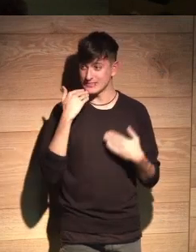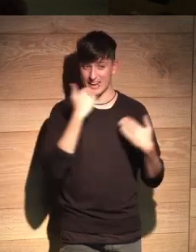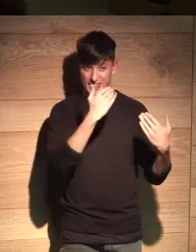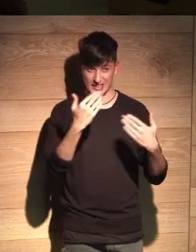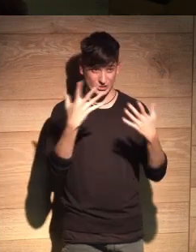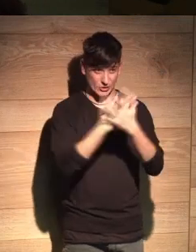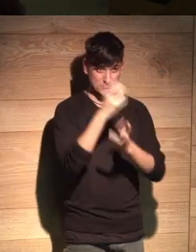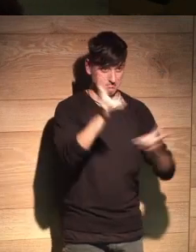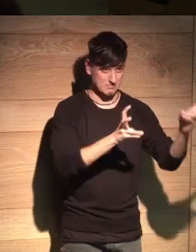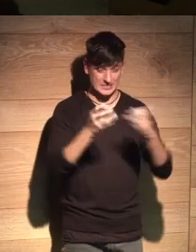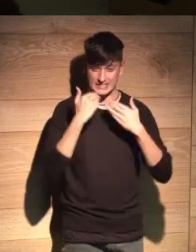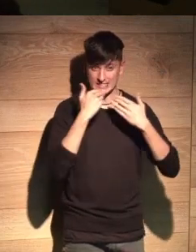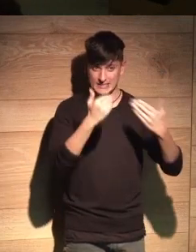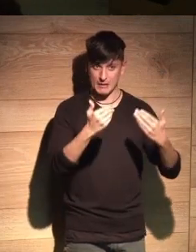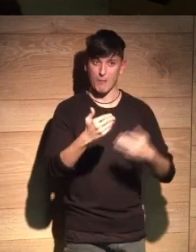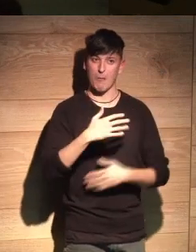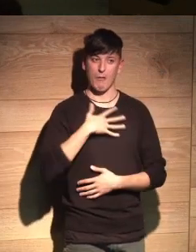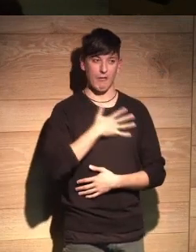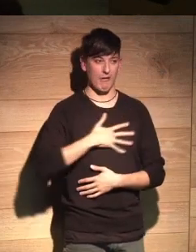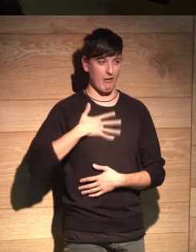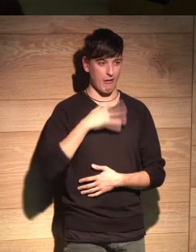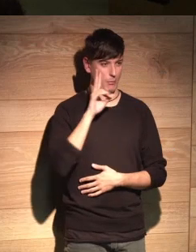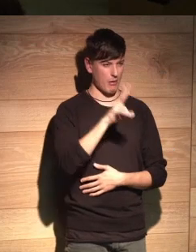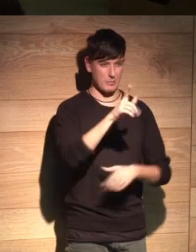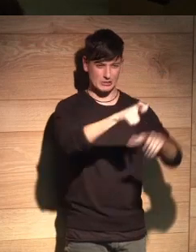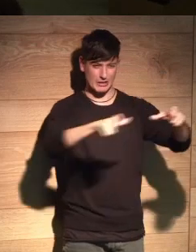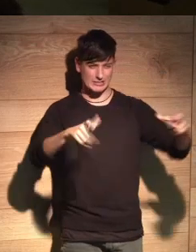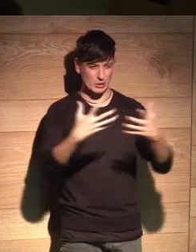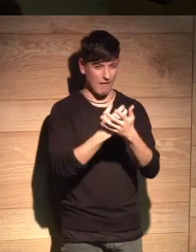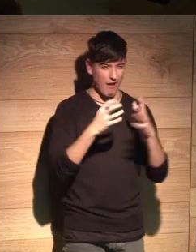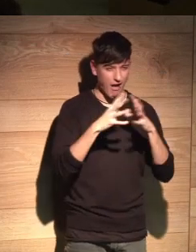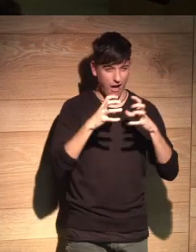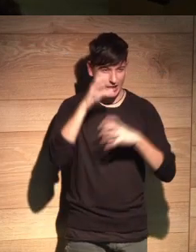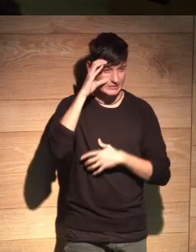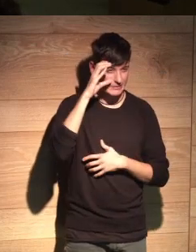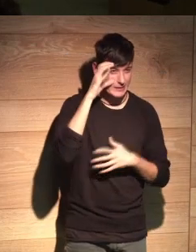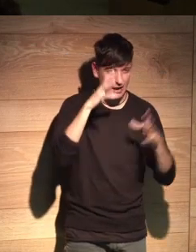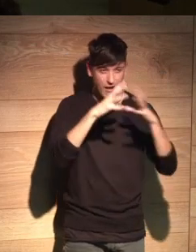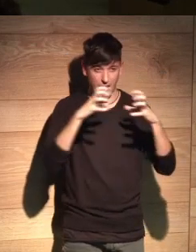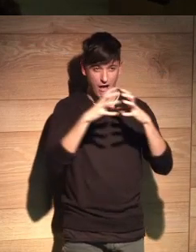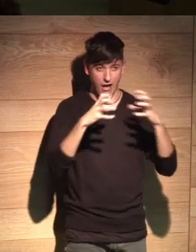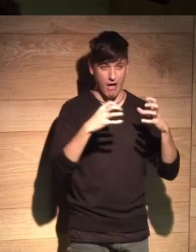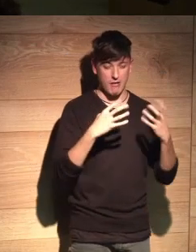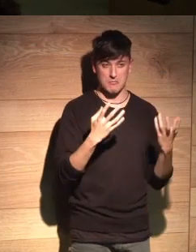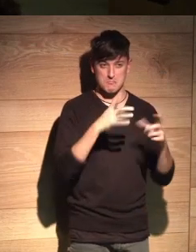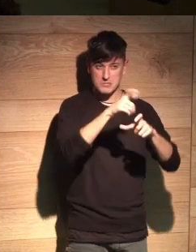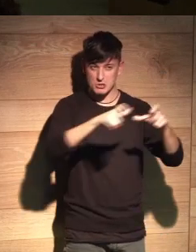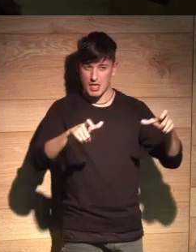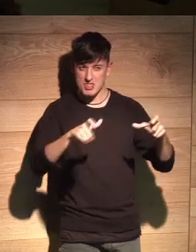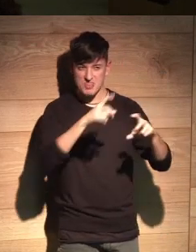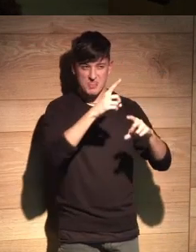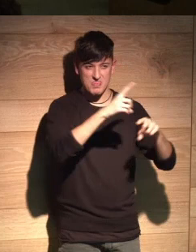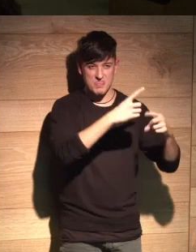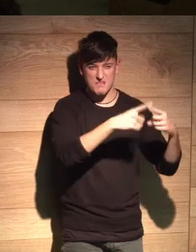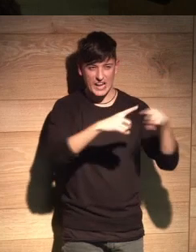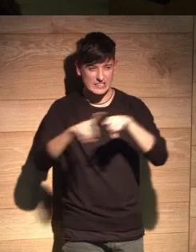Hello, thank you very much for being here. It's fantastic to see so many people eager to listen to different voices in order to